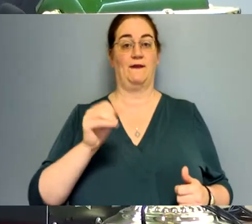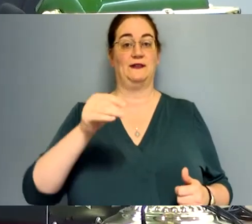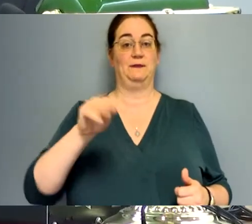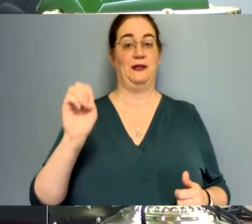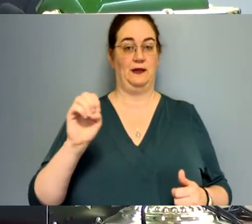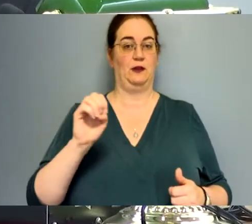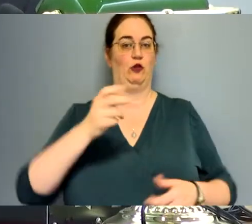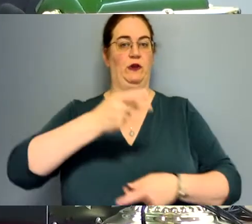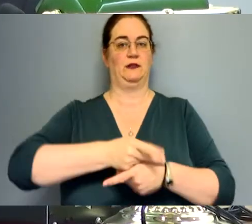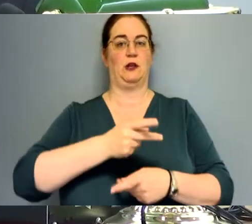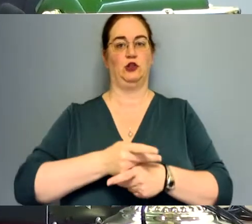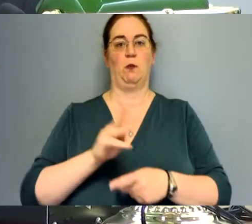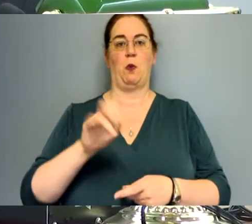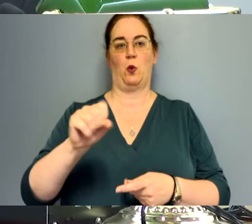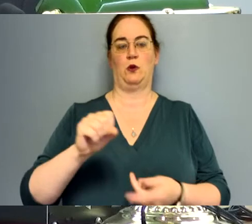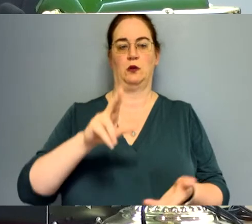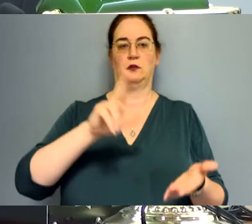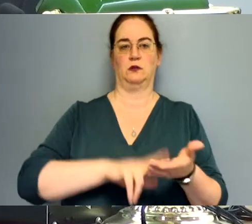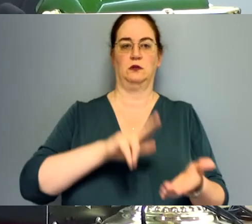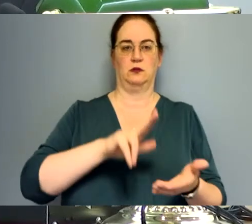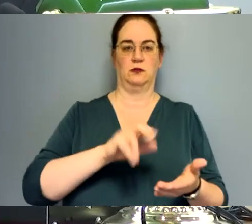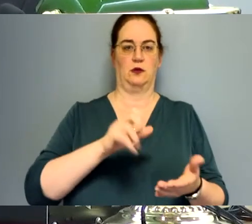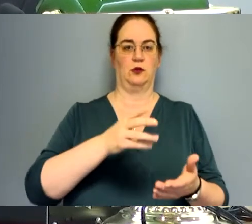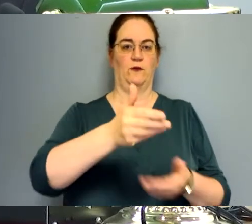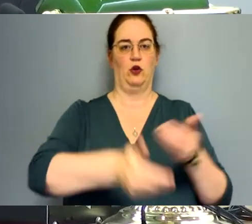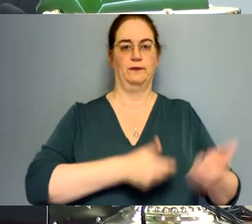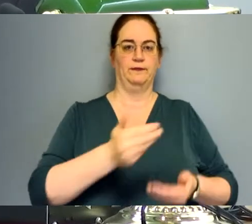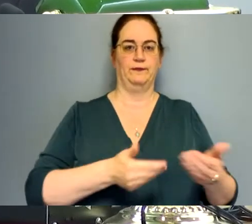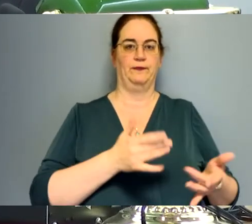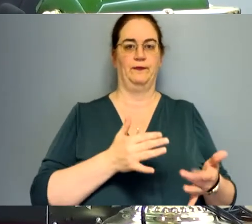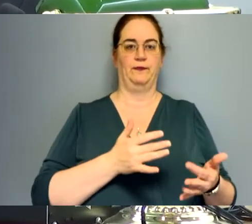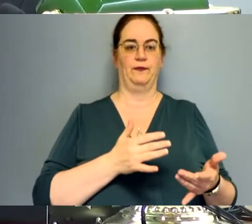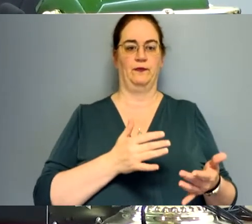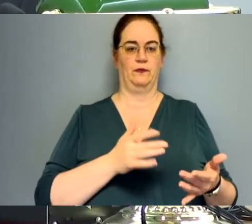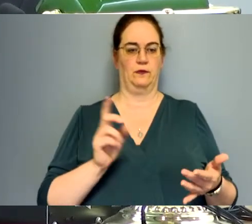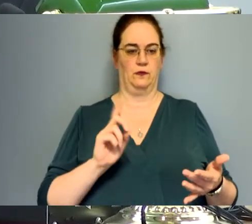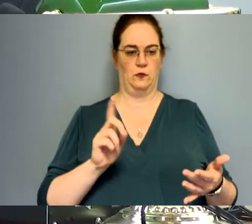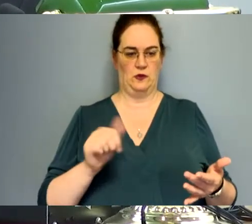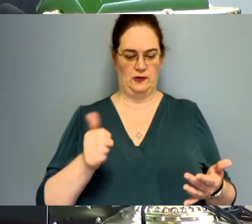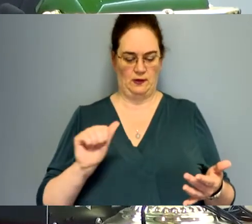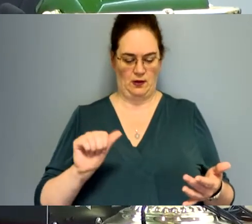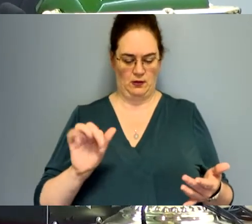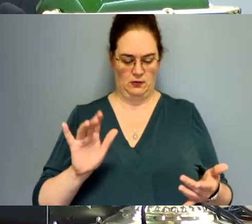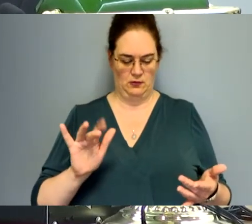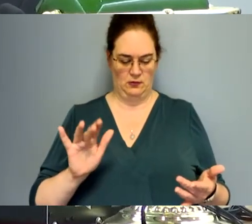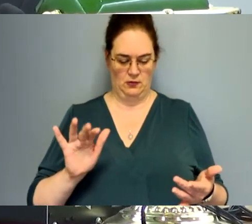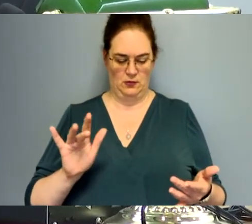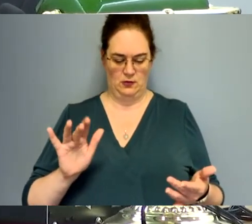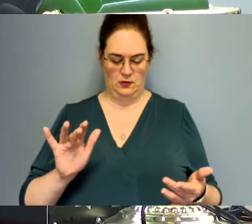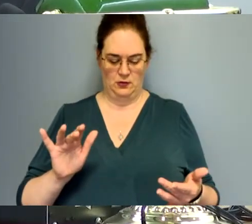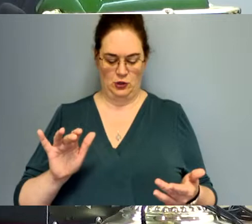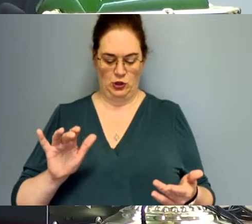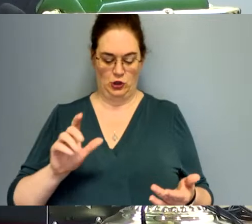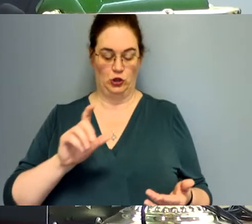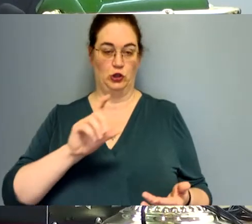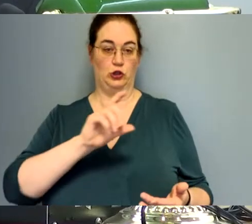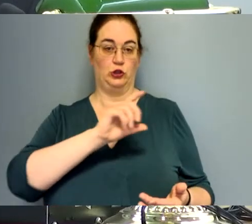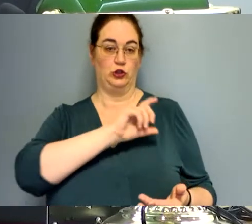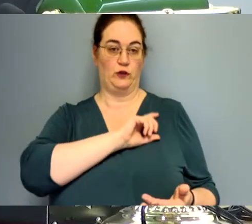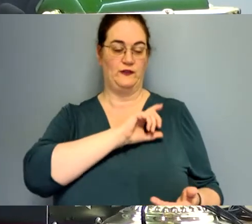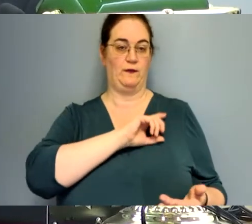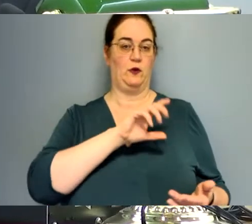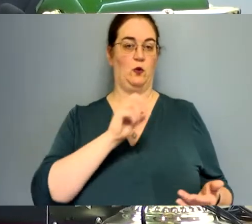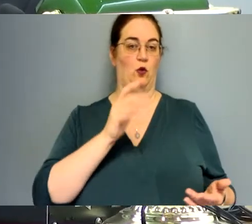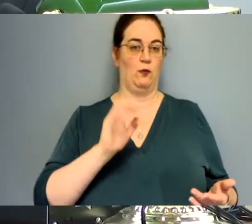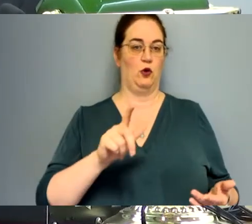retention bonuses for, where's it now, 10A, there it is. Sheriff's deputies, corporals,